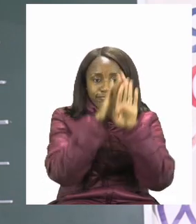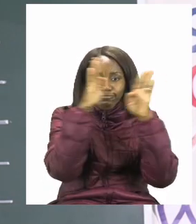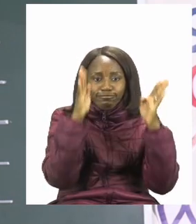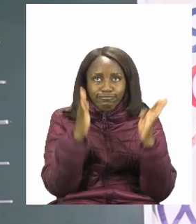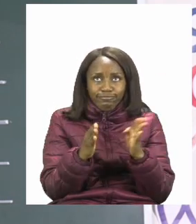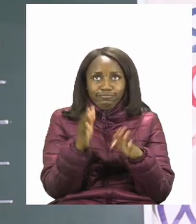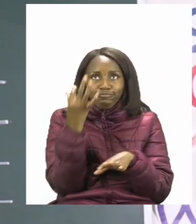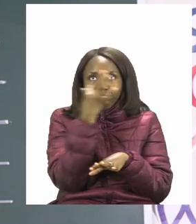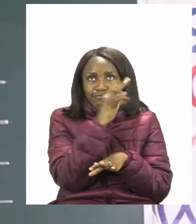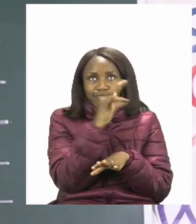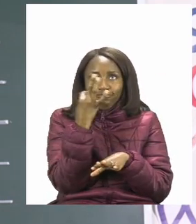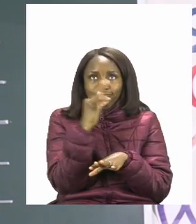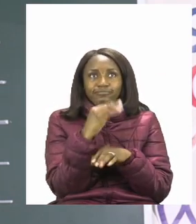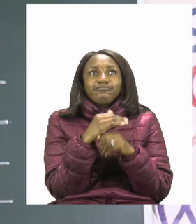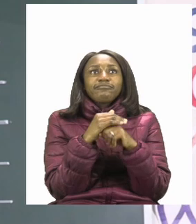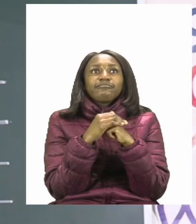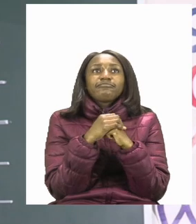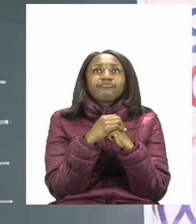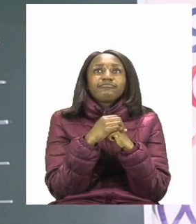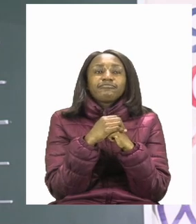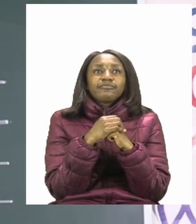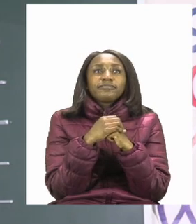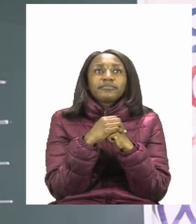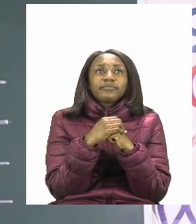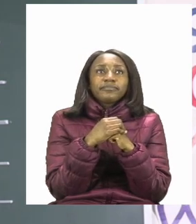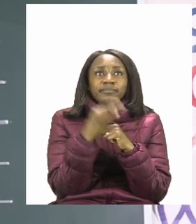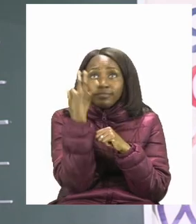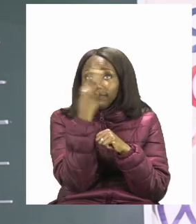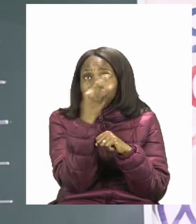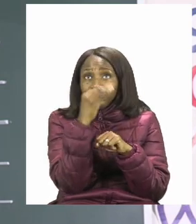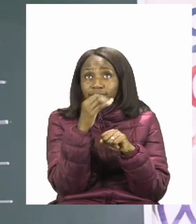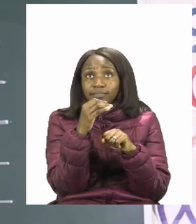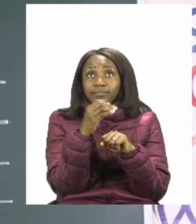to use flower vase.